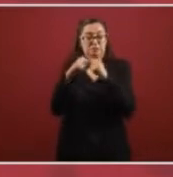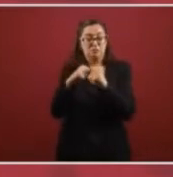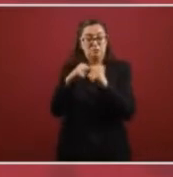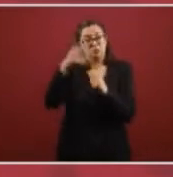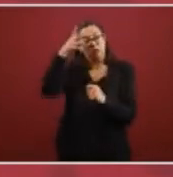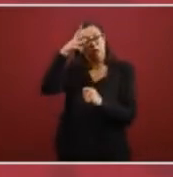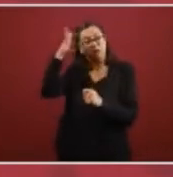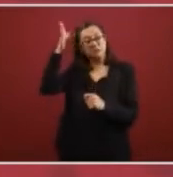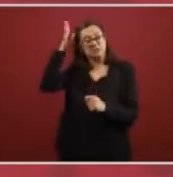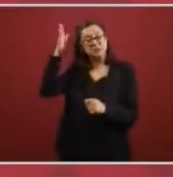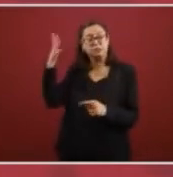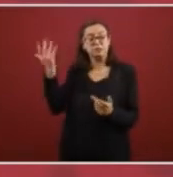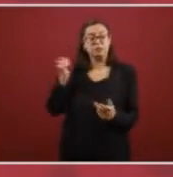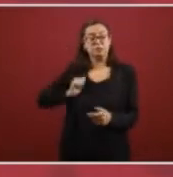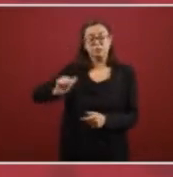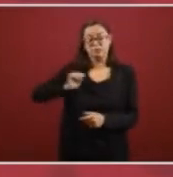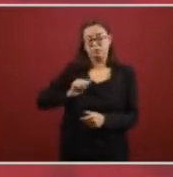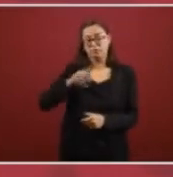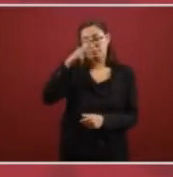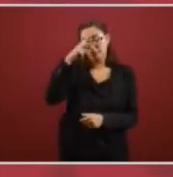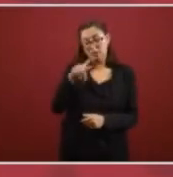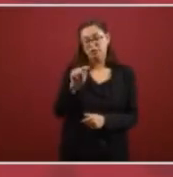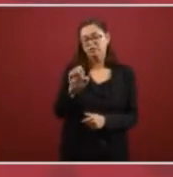of Tenochtitlan.